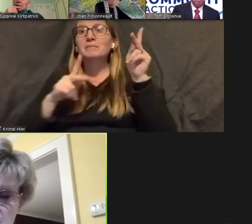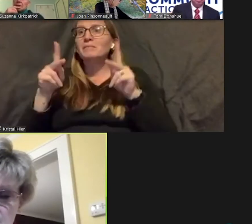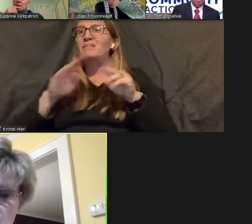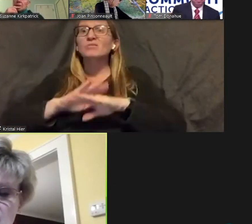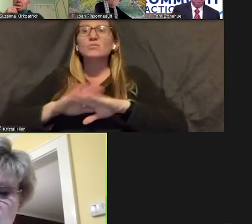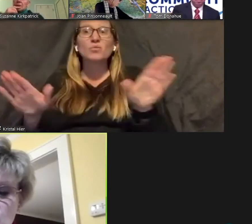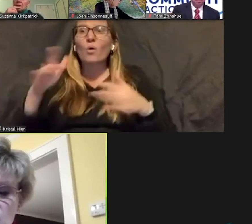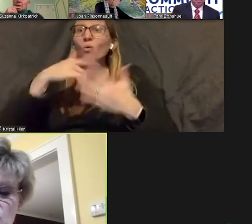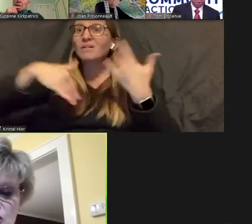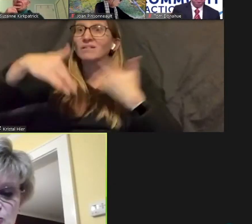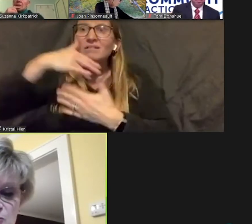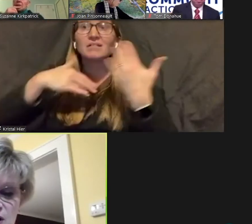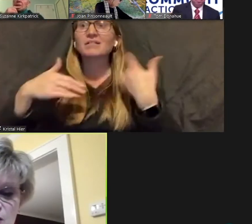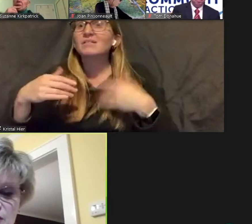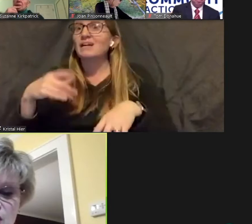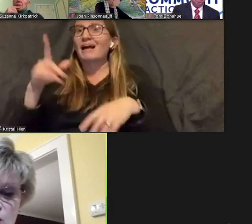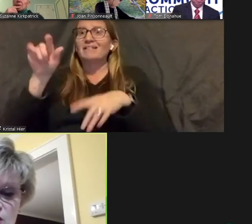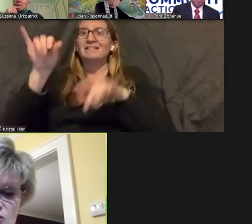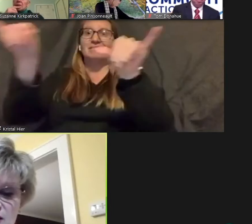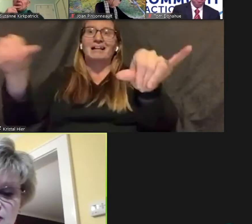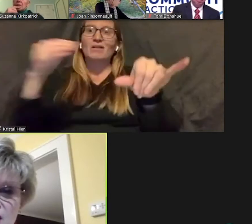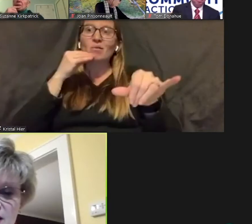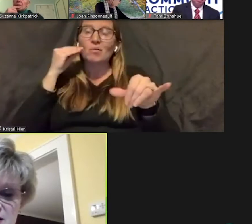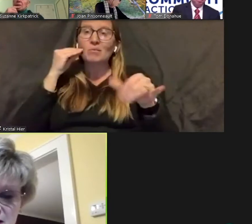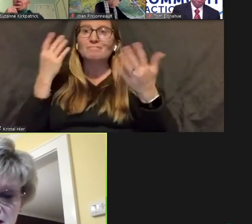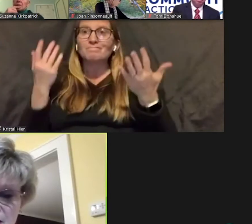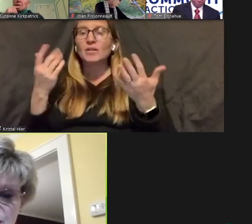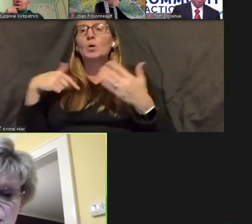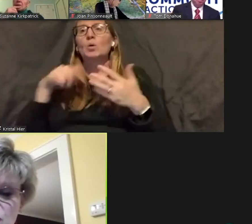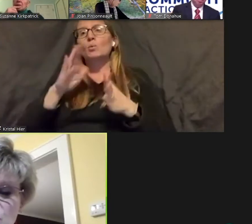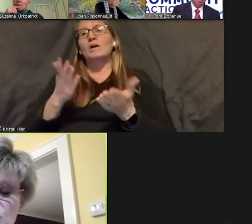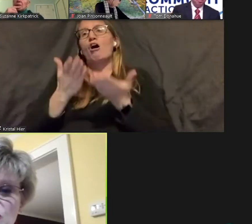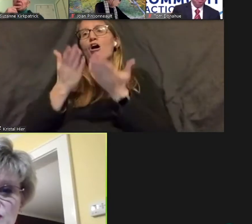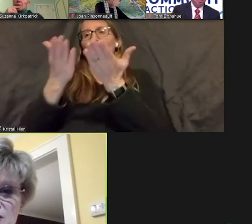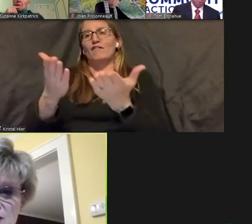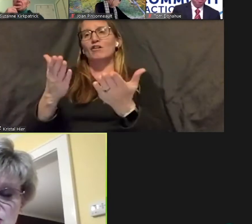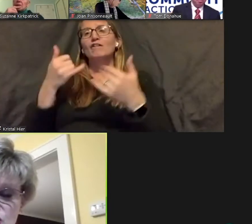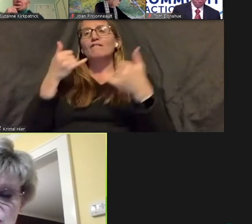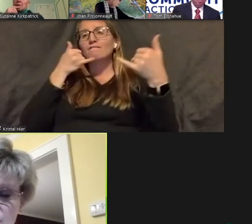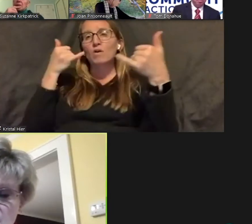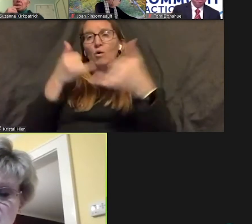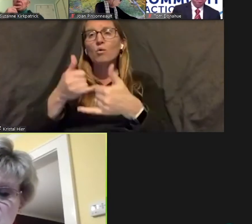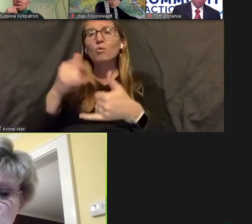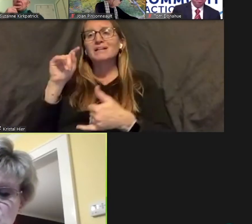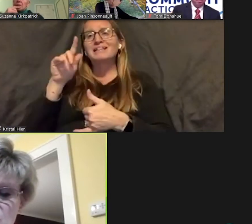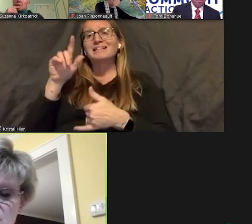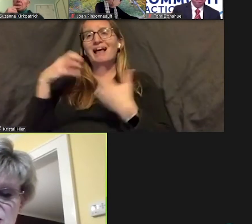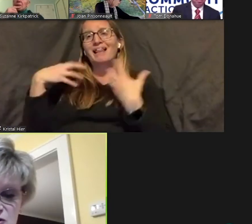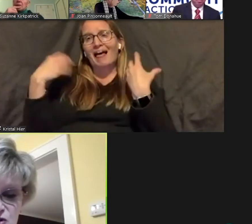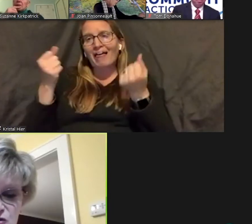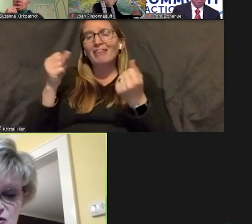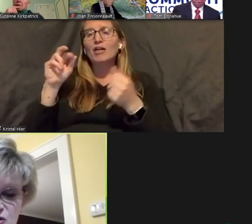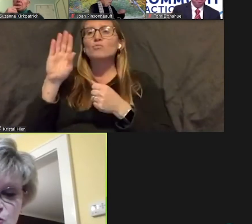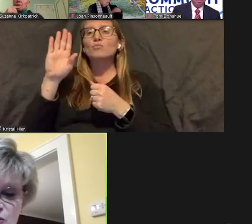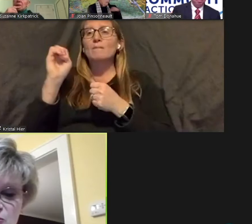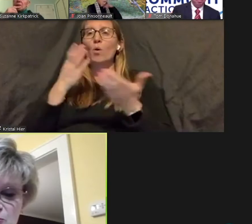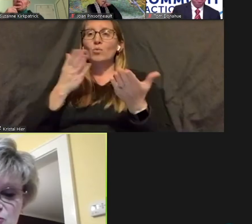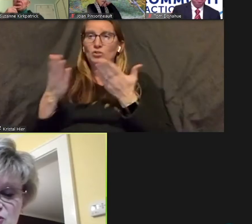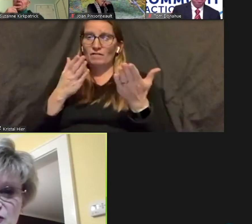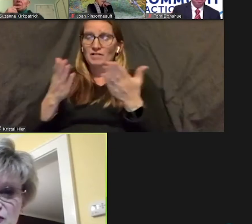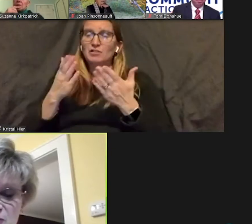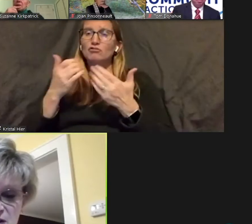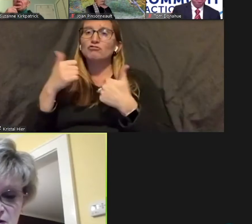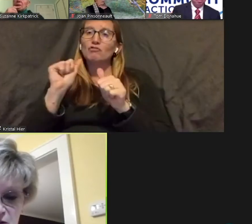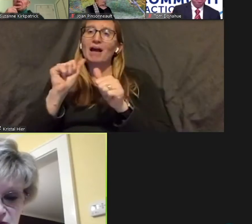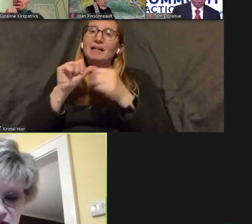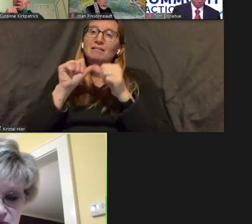and their families. We launched our BPI Without Walls telephonic, telehealth, and remote services initiative to protect, nurture, and support our